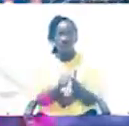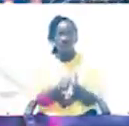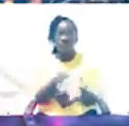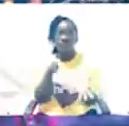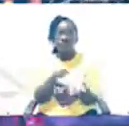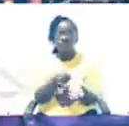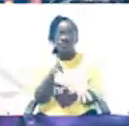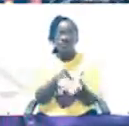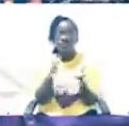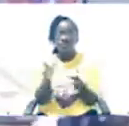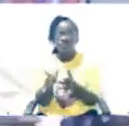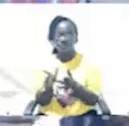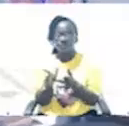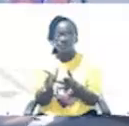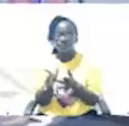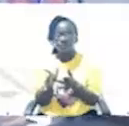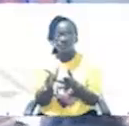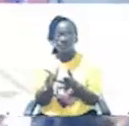it.